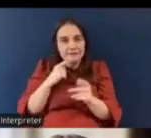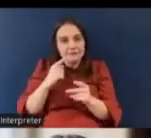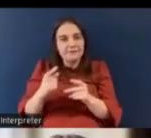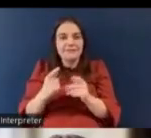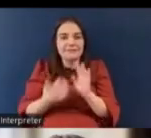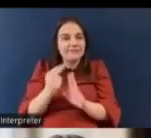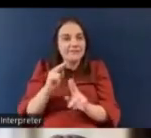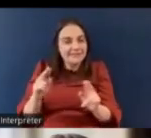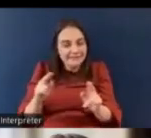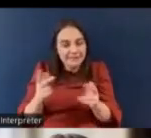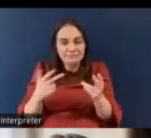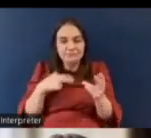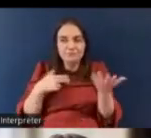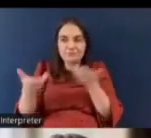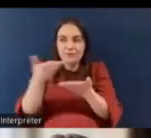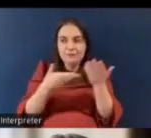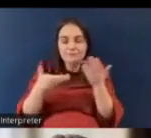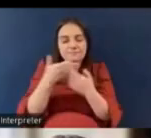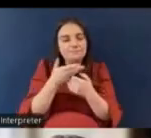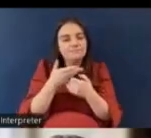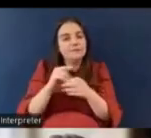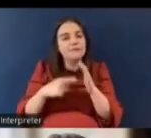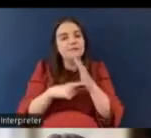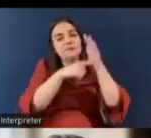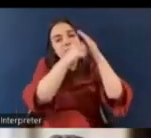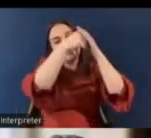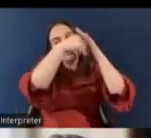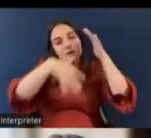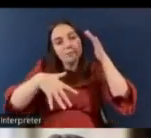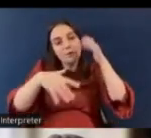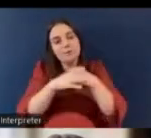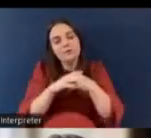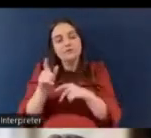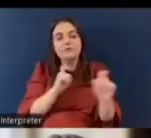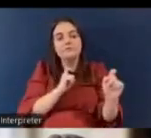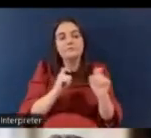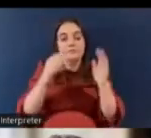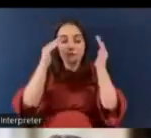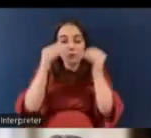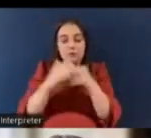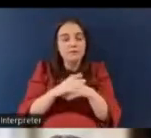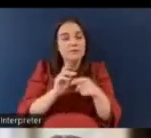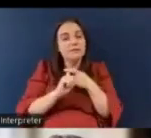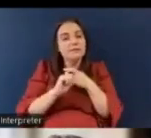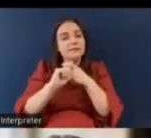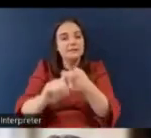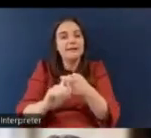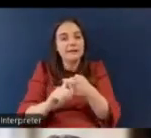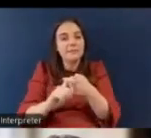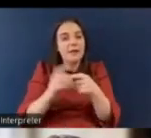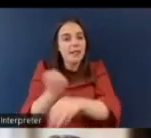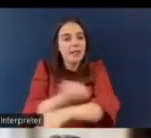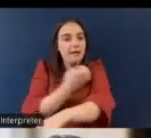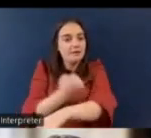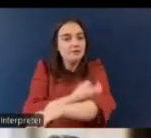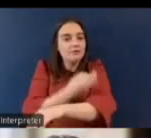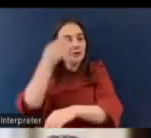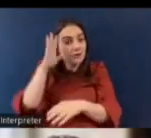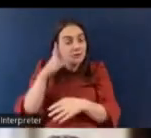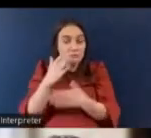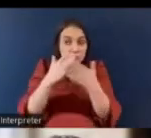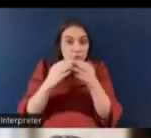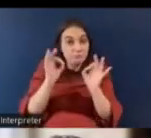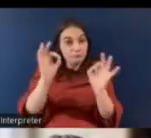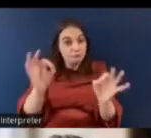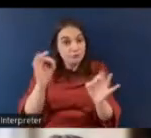but it's basically a top-down approach with the Sustainable Energy Authority of Ireland, unfortunately. And there was some really good